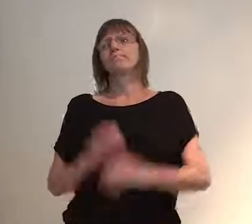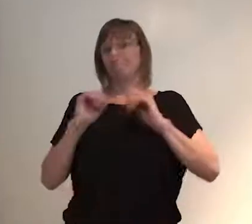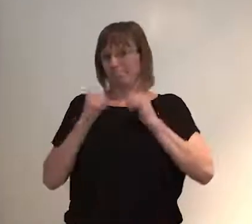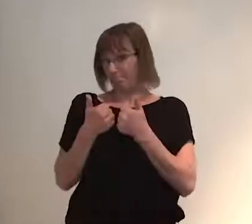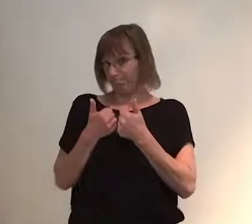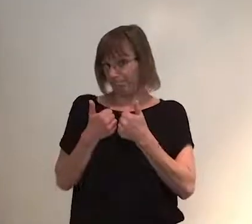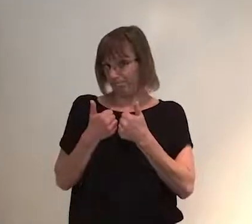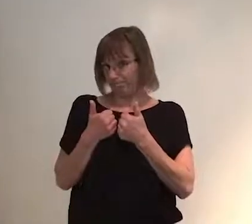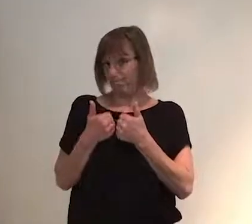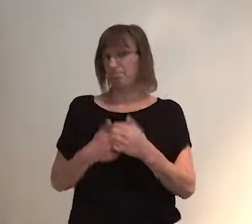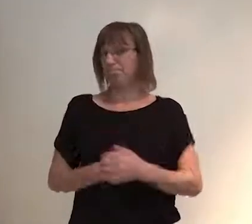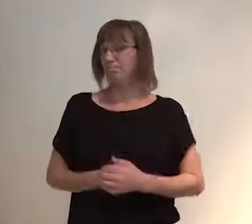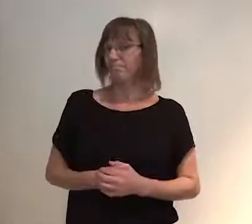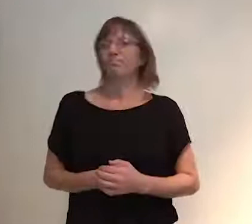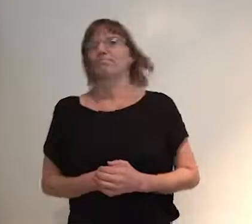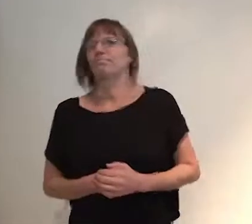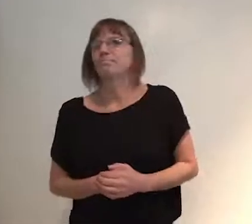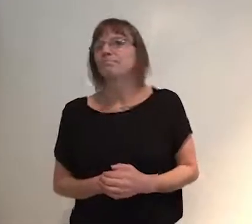Okay.